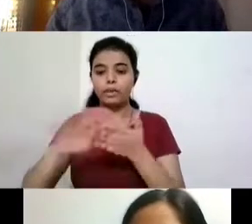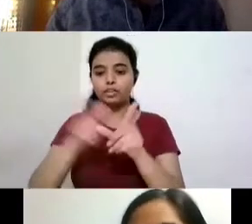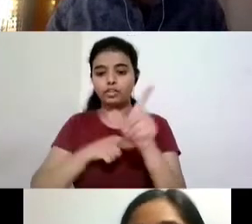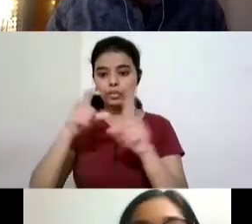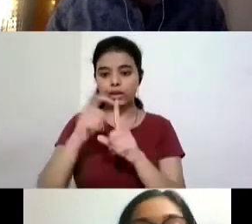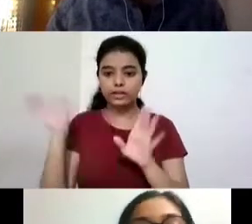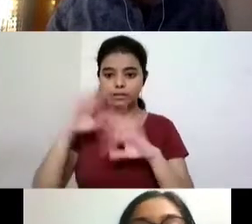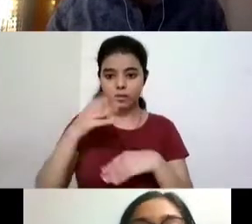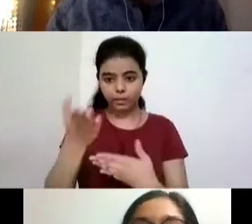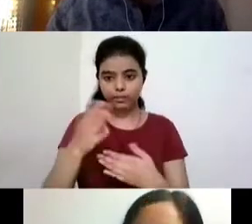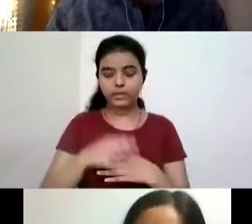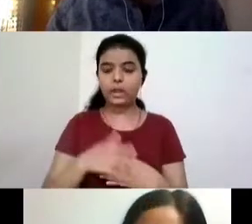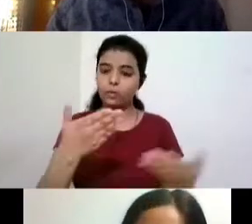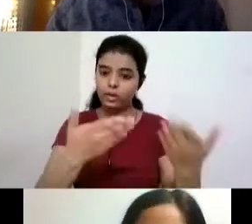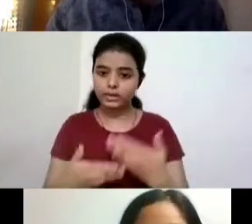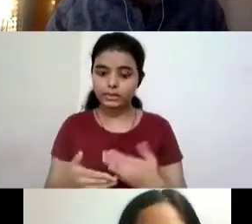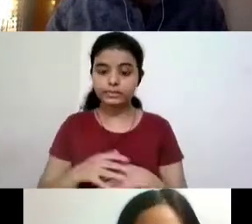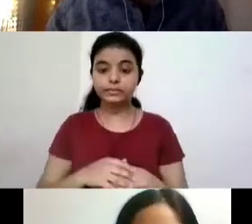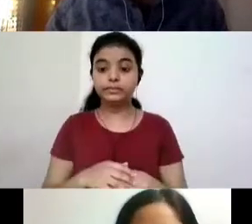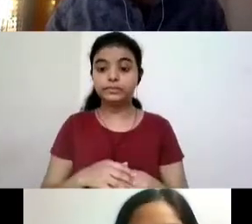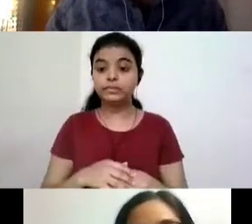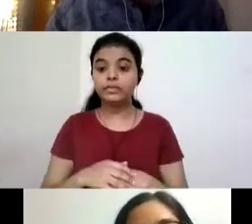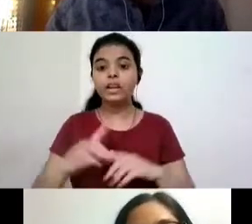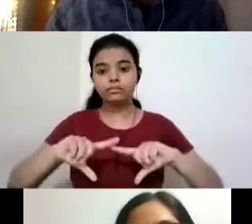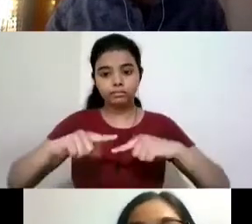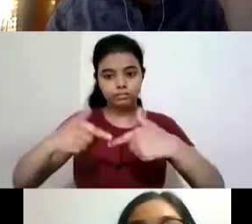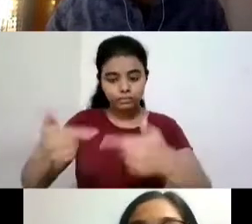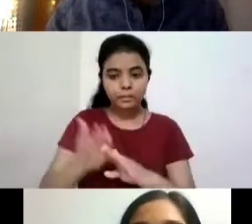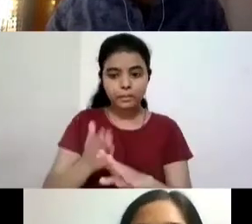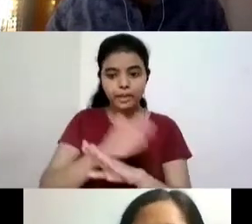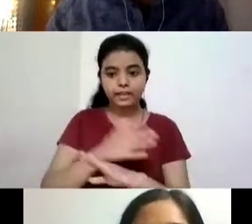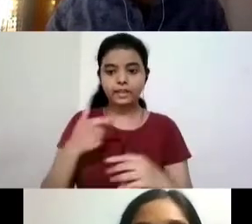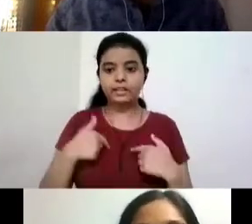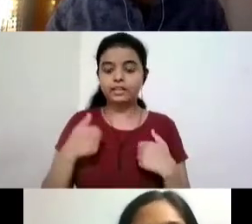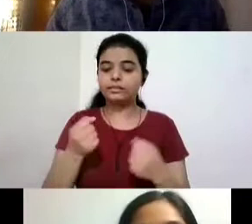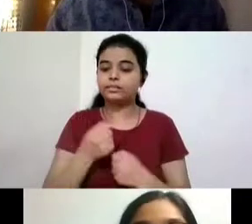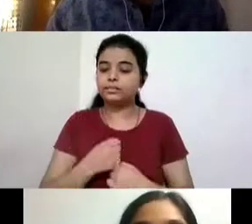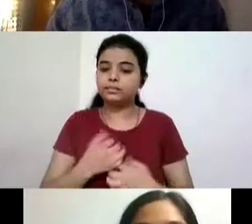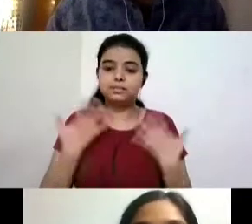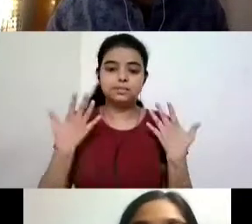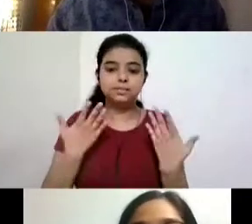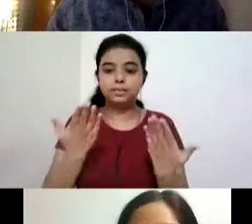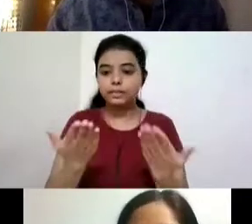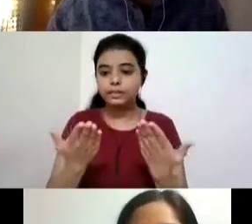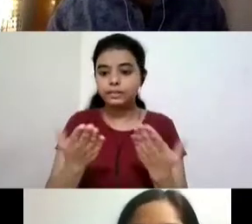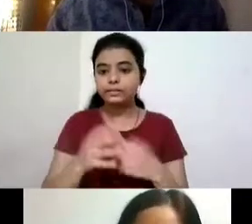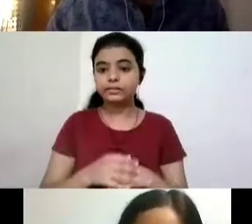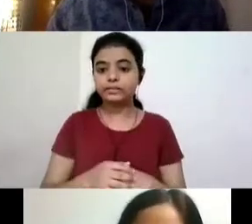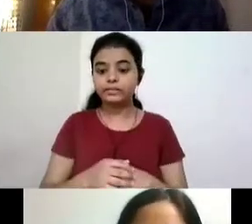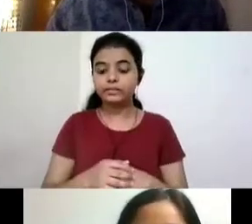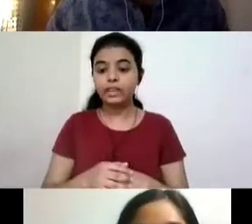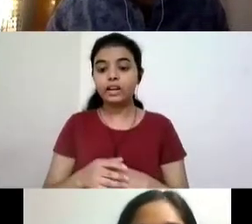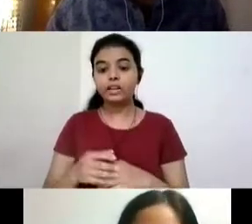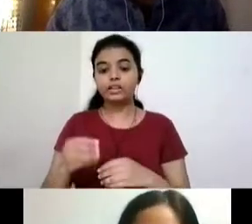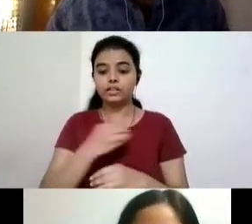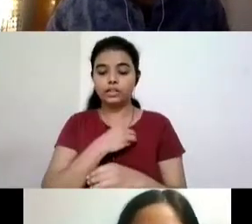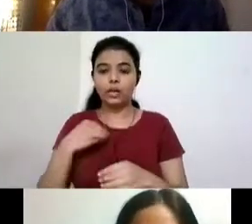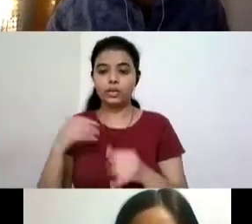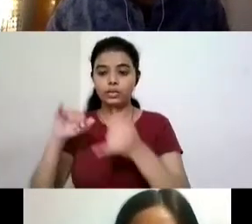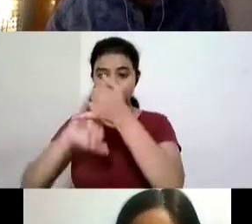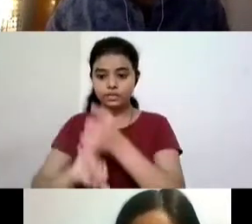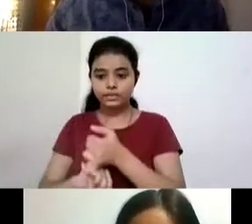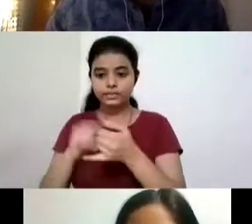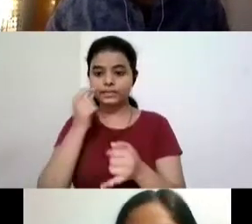Dhanda. But before I hand over the mic to her, it is my immense pleasure to call upon Dr. Saptarishi Mandal from